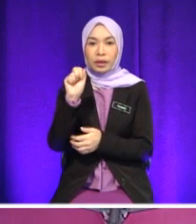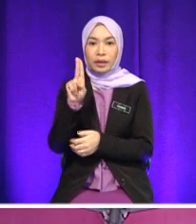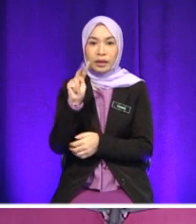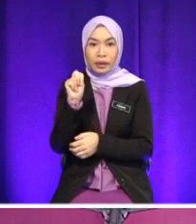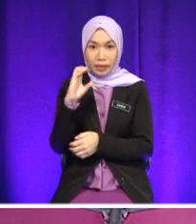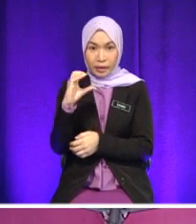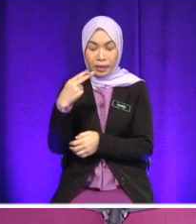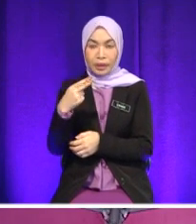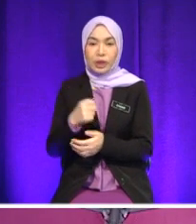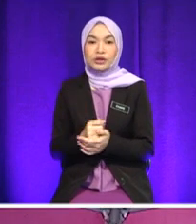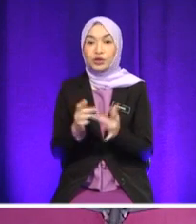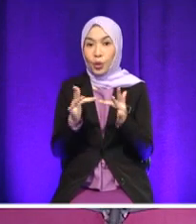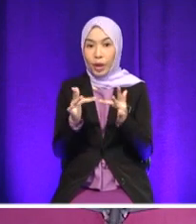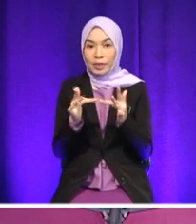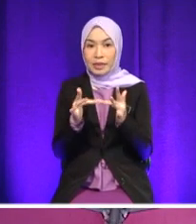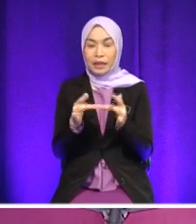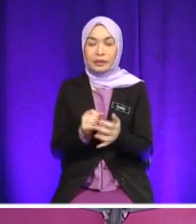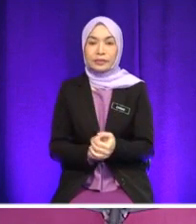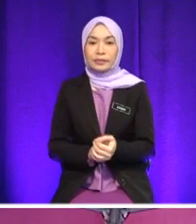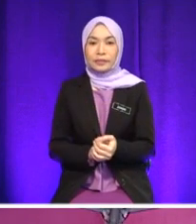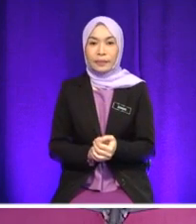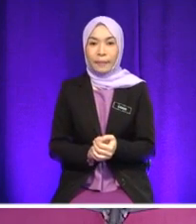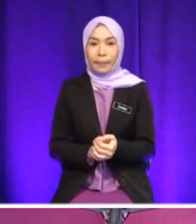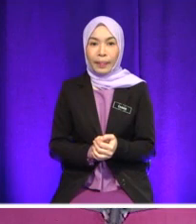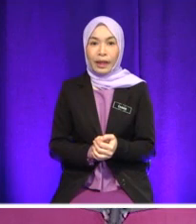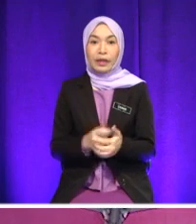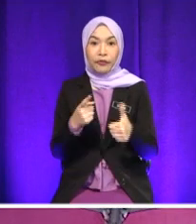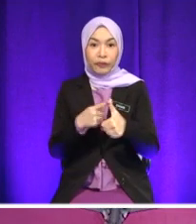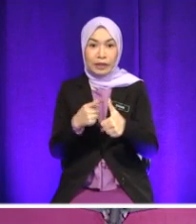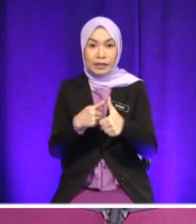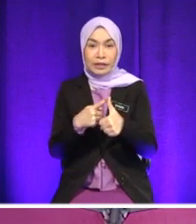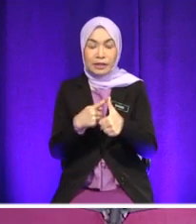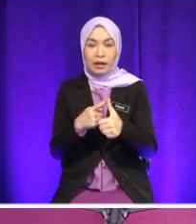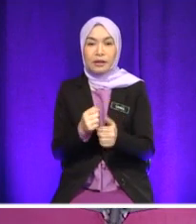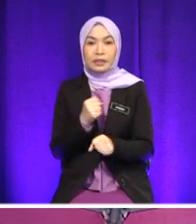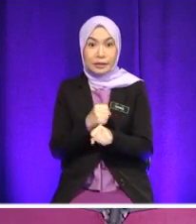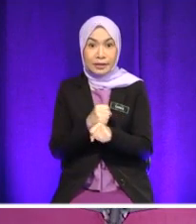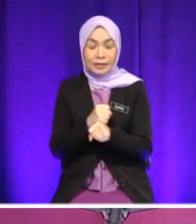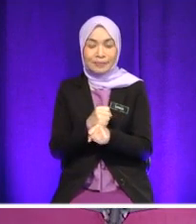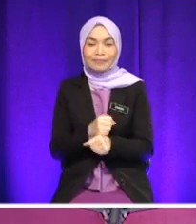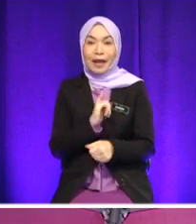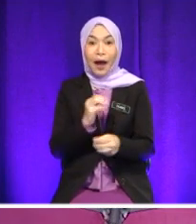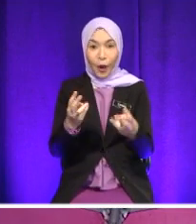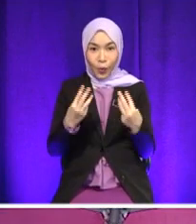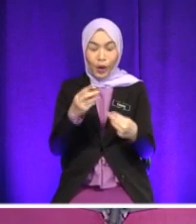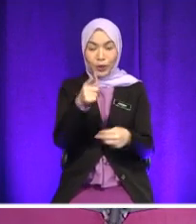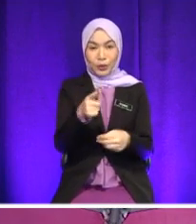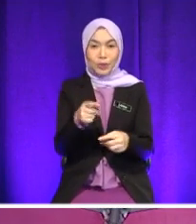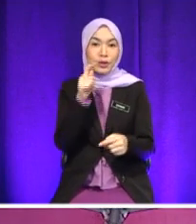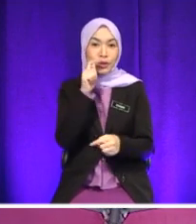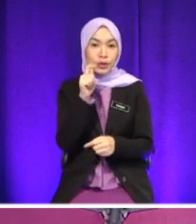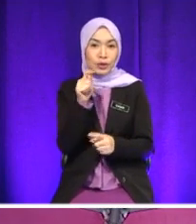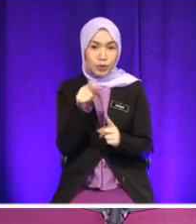task here is, if you look back, okay? Yeah, the first task, okay, I would like you to talk to your friends,